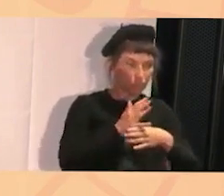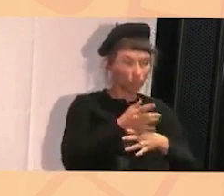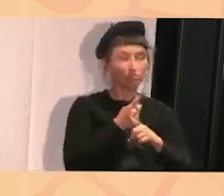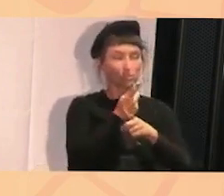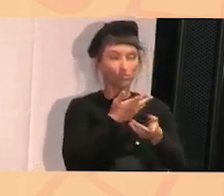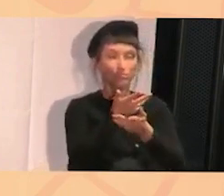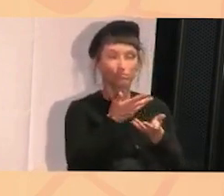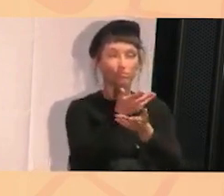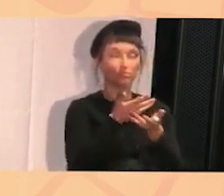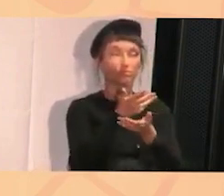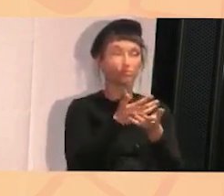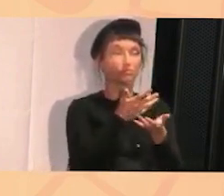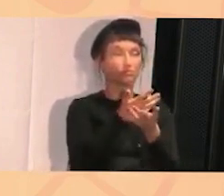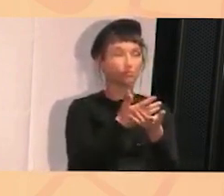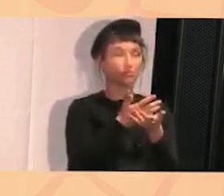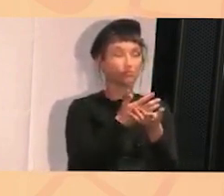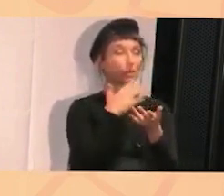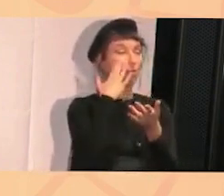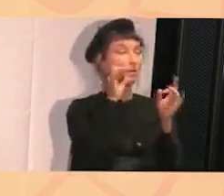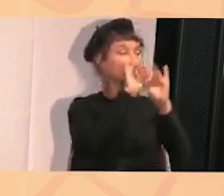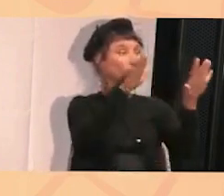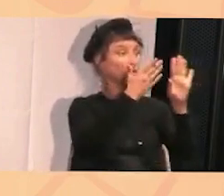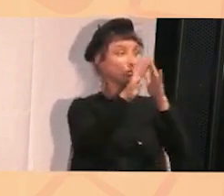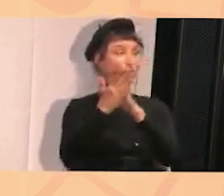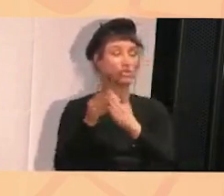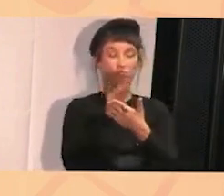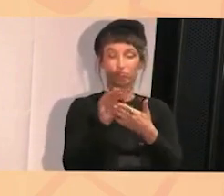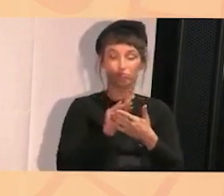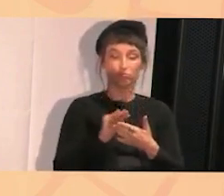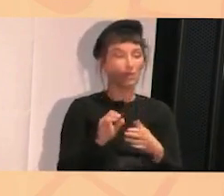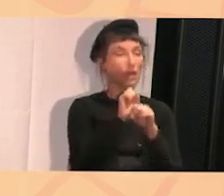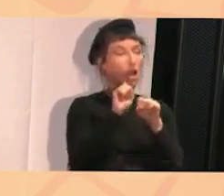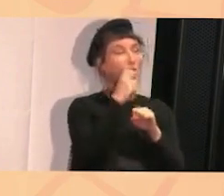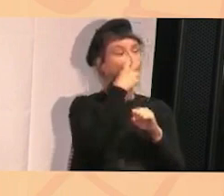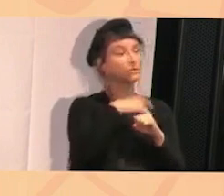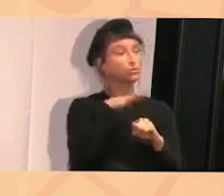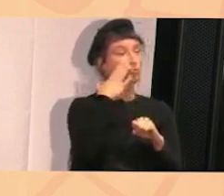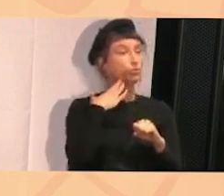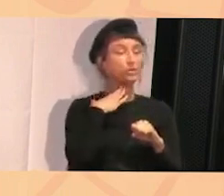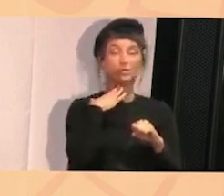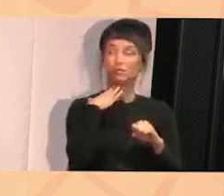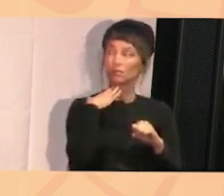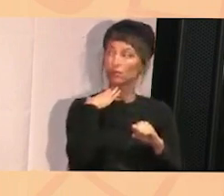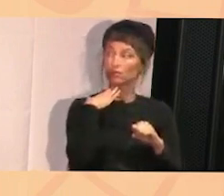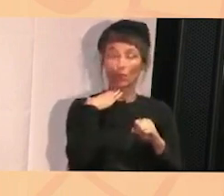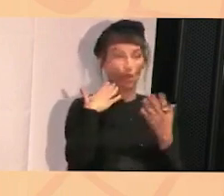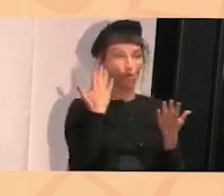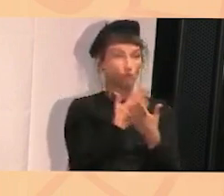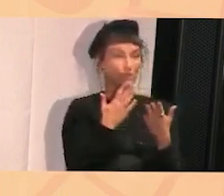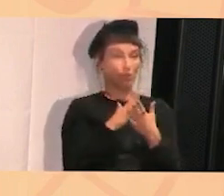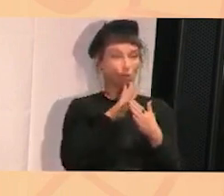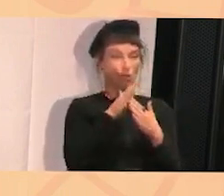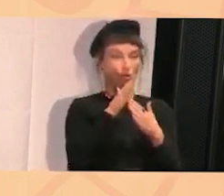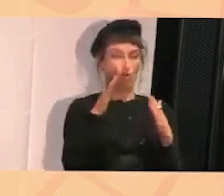consultations and voices from our women, our senior women who have recently, well, it's been over 30 years, this